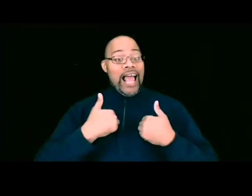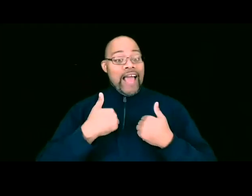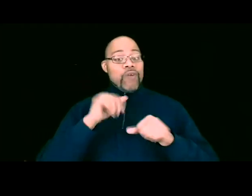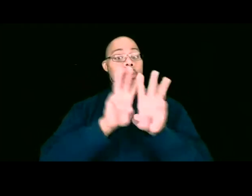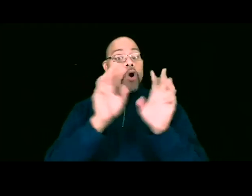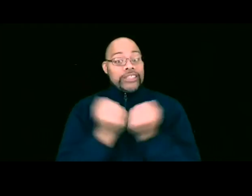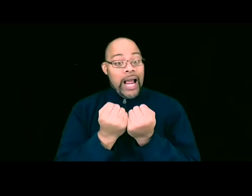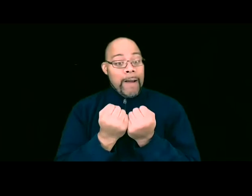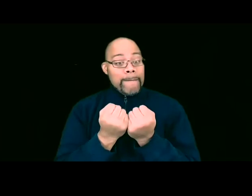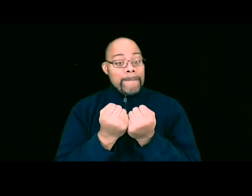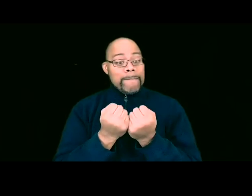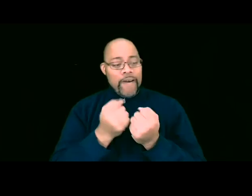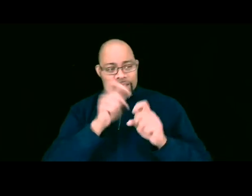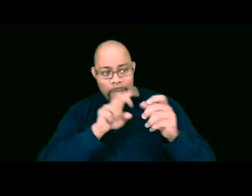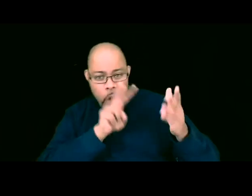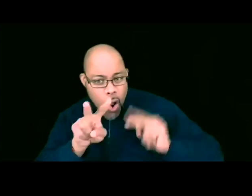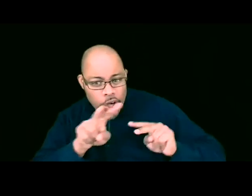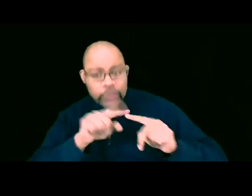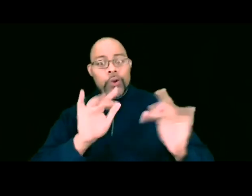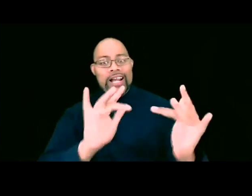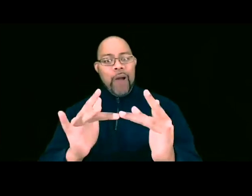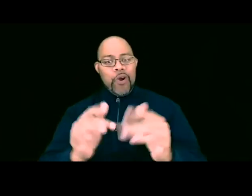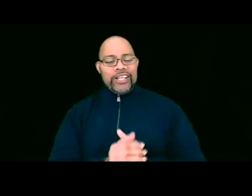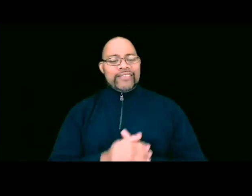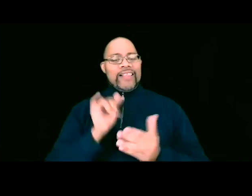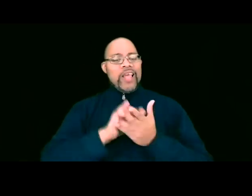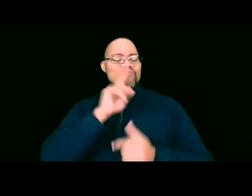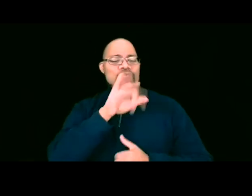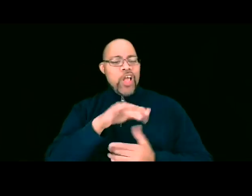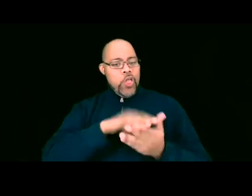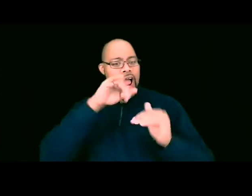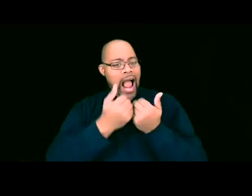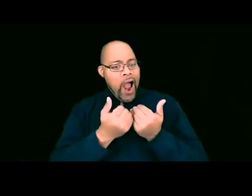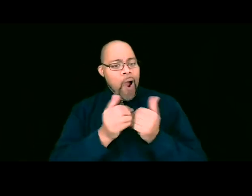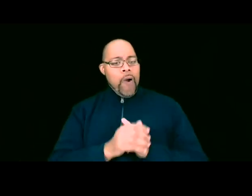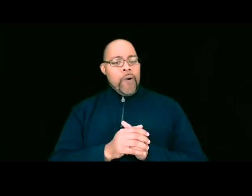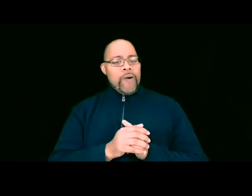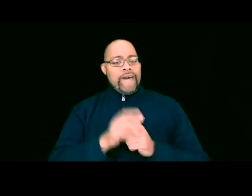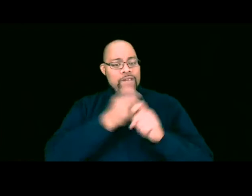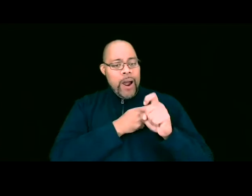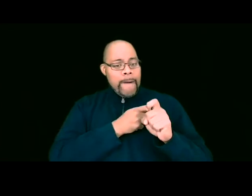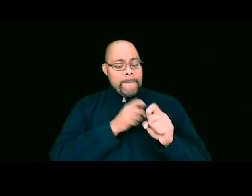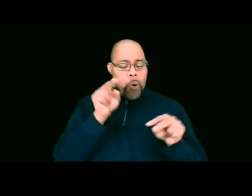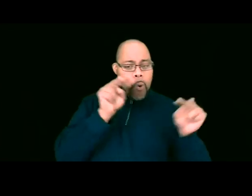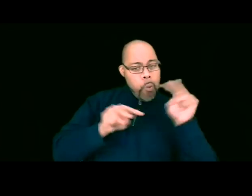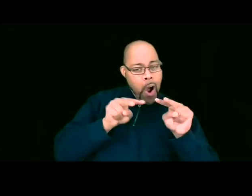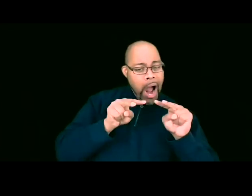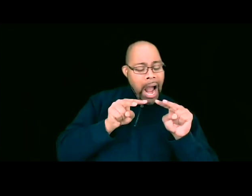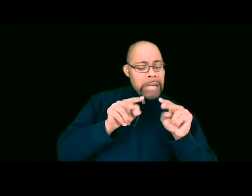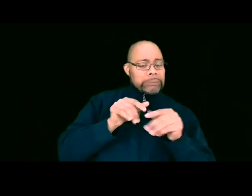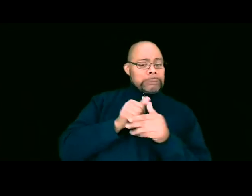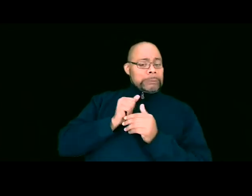we're going to have a workshop from lurking to networking. And this is where you're going to really learn how to go from being